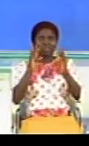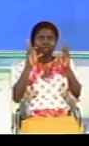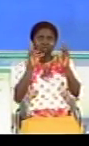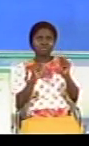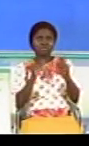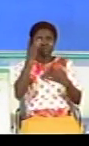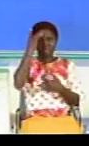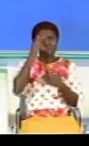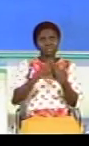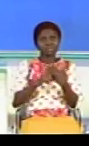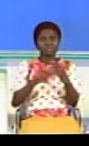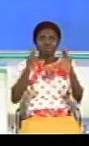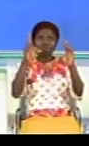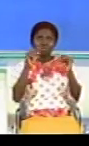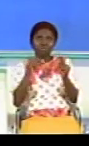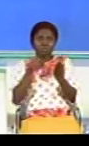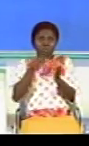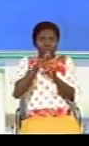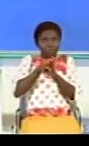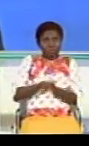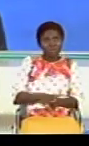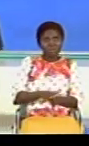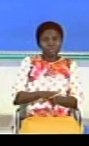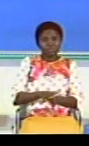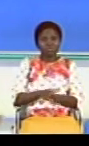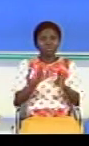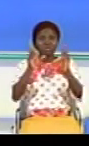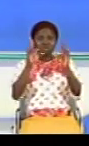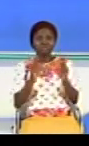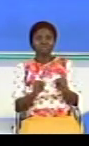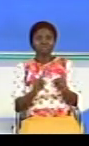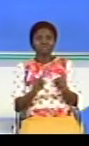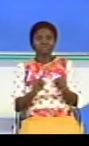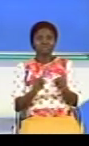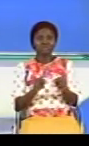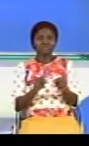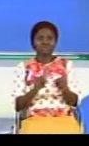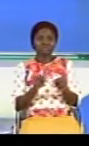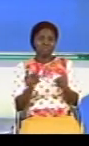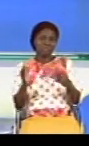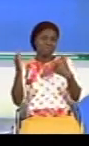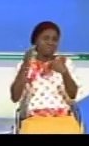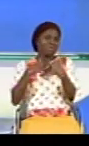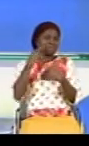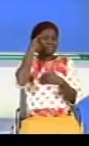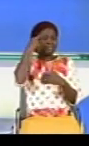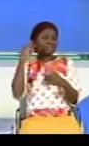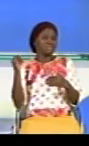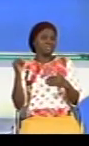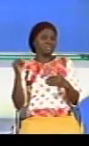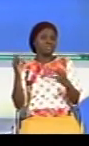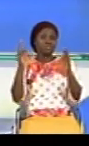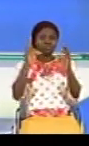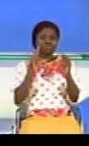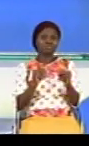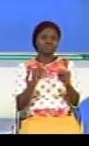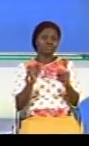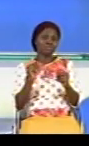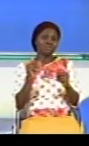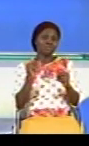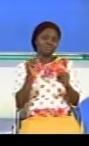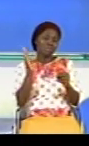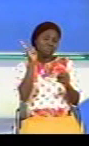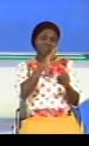no oppression, no backward thinking. And your thoughts, I can climb every